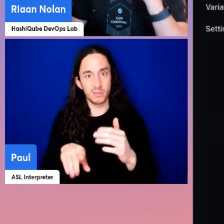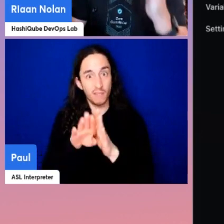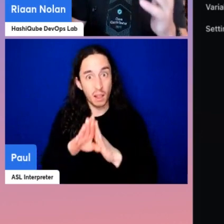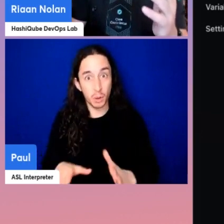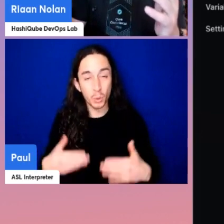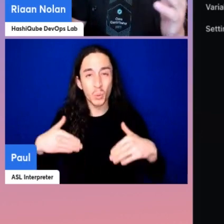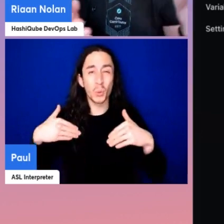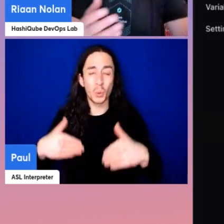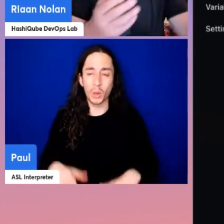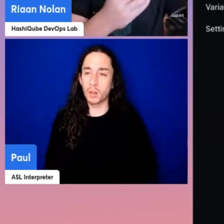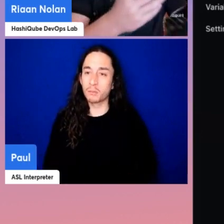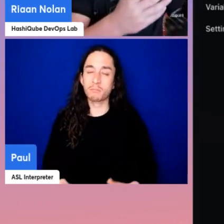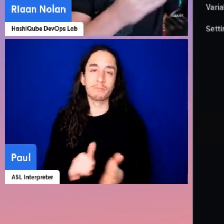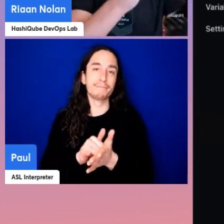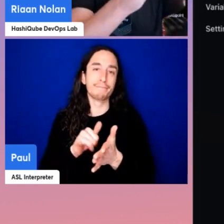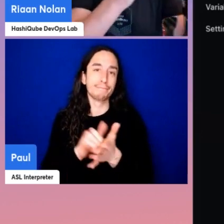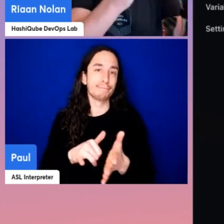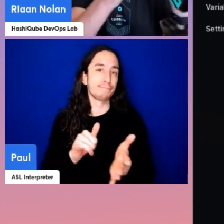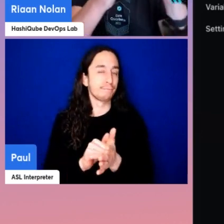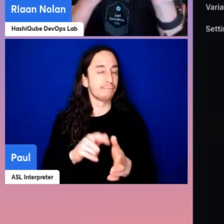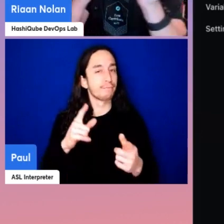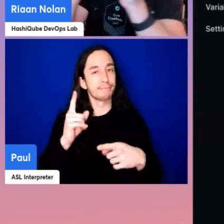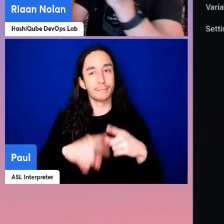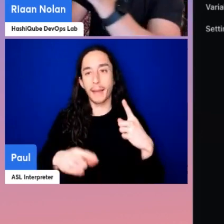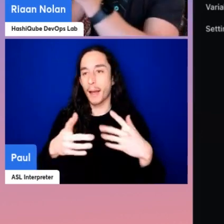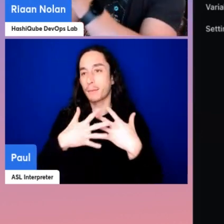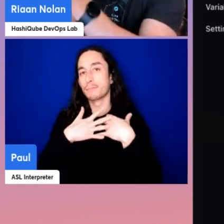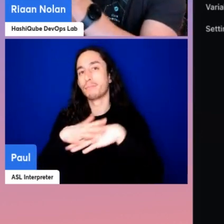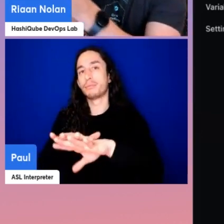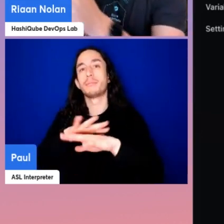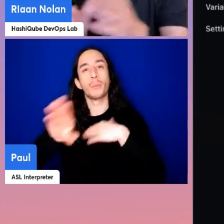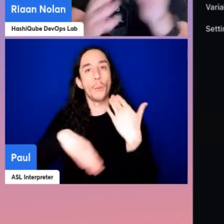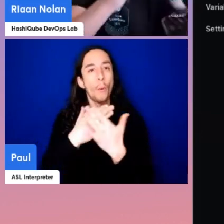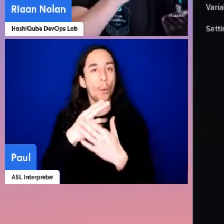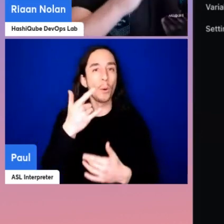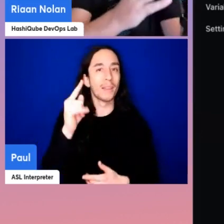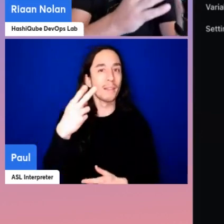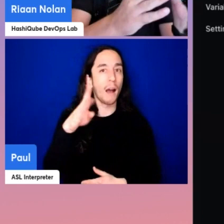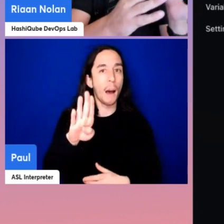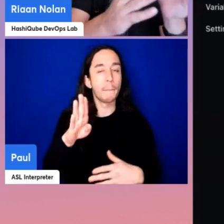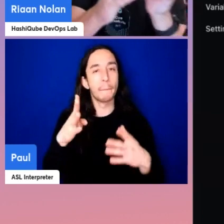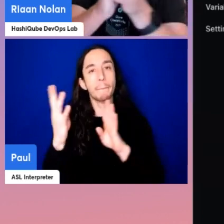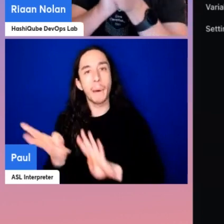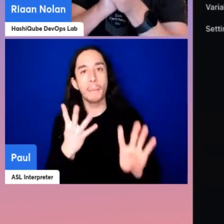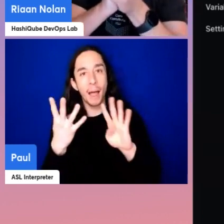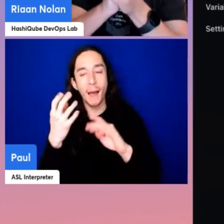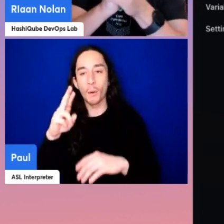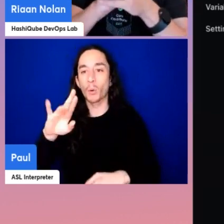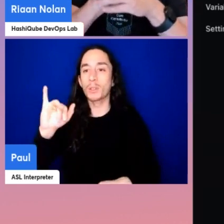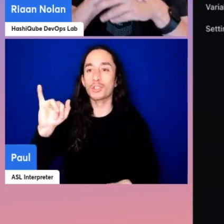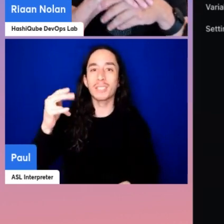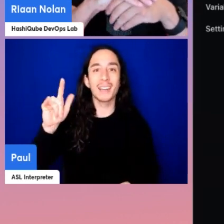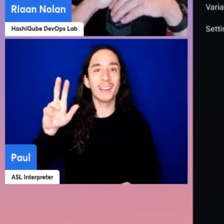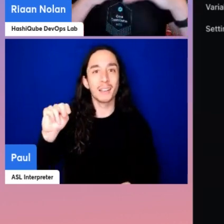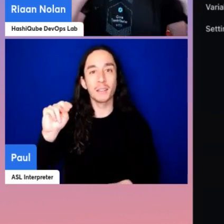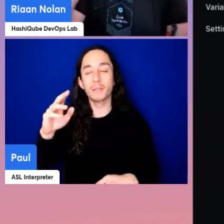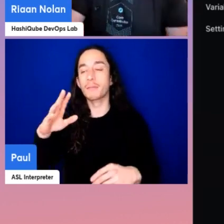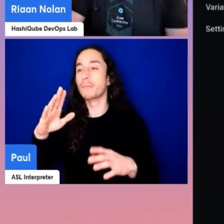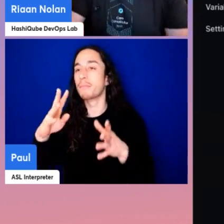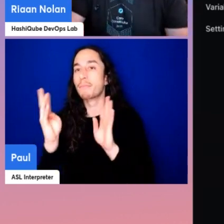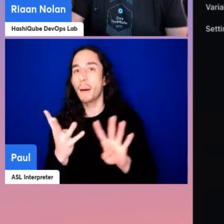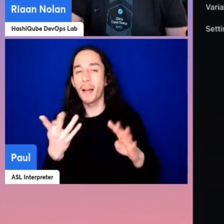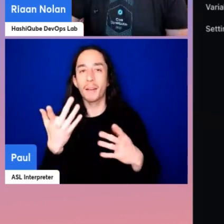is impossible to interrogate all of your GitHub pipelines or Jenkins pipelines or